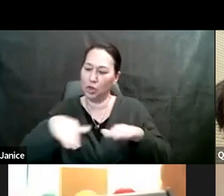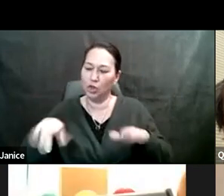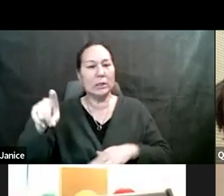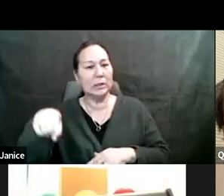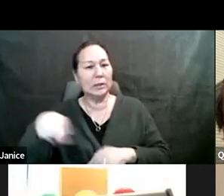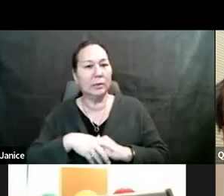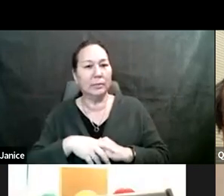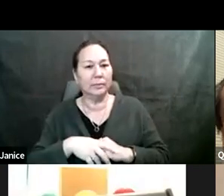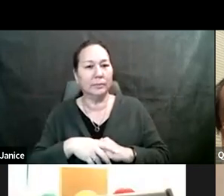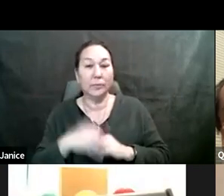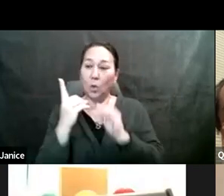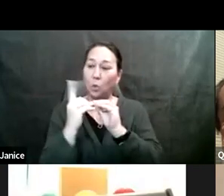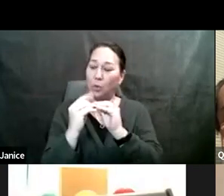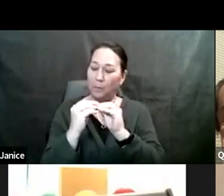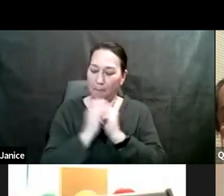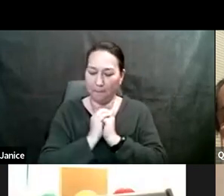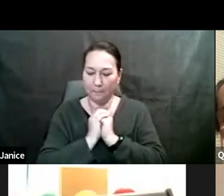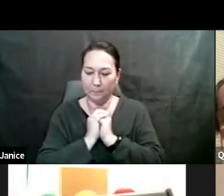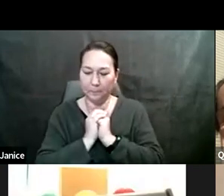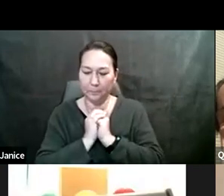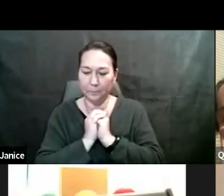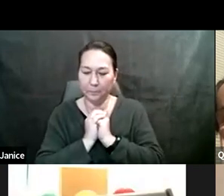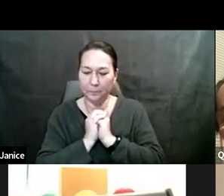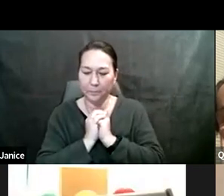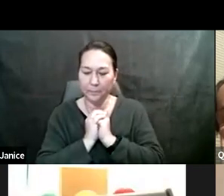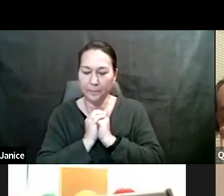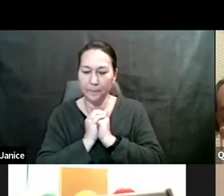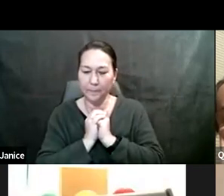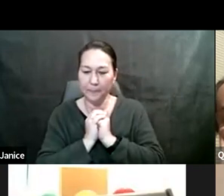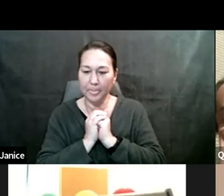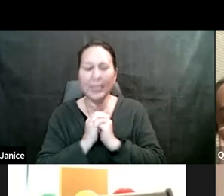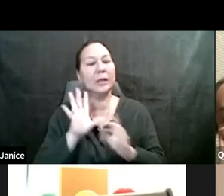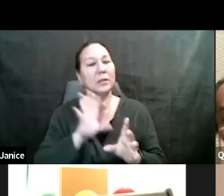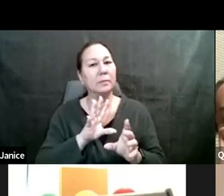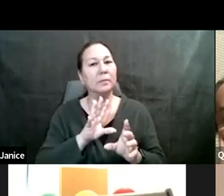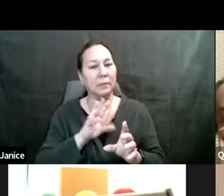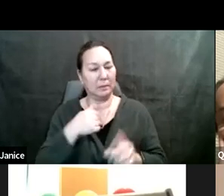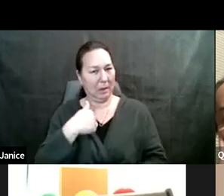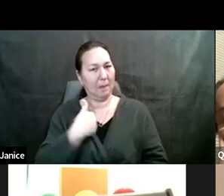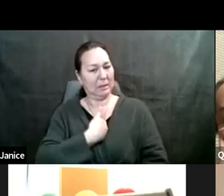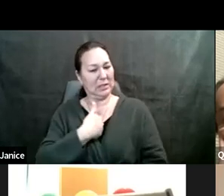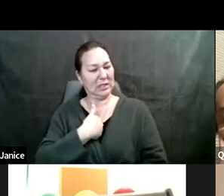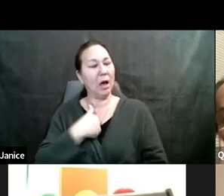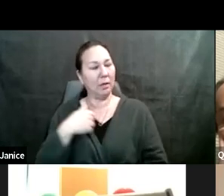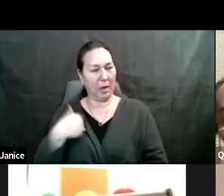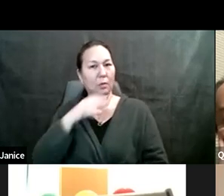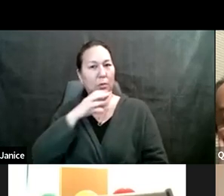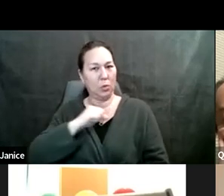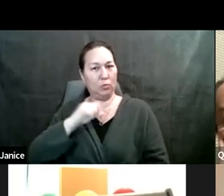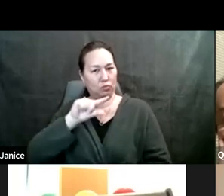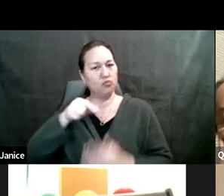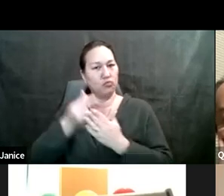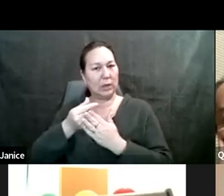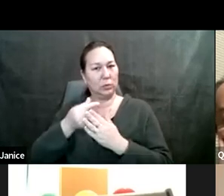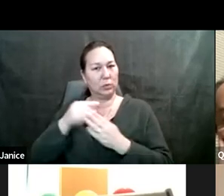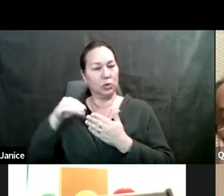as a as well to be a BPS um former student I came from this uh for the